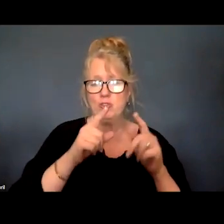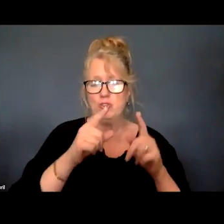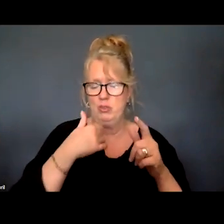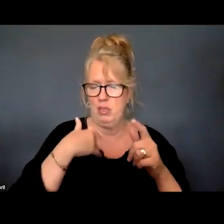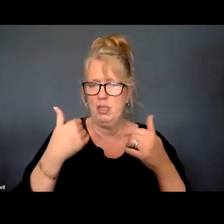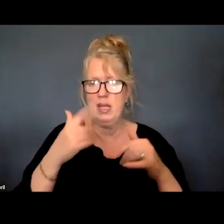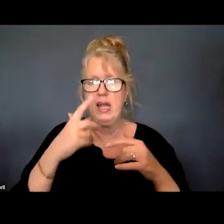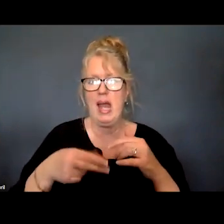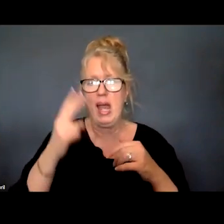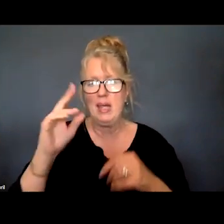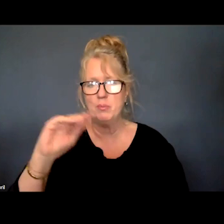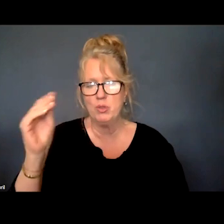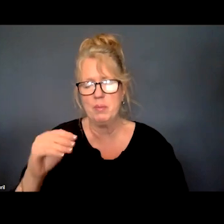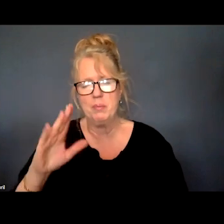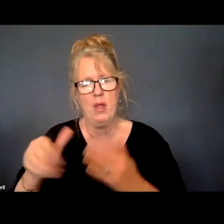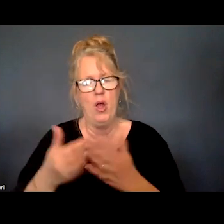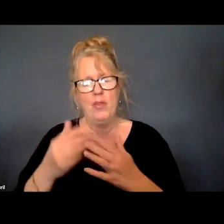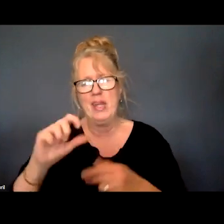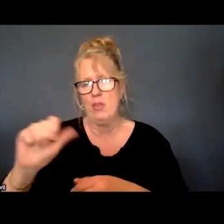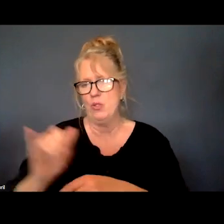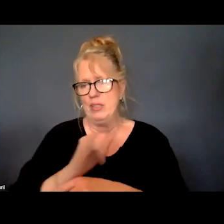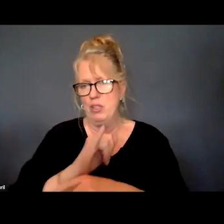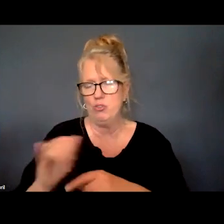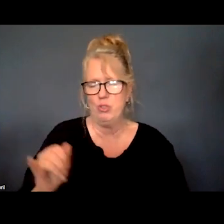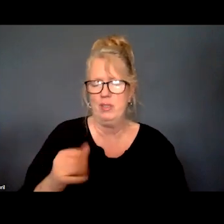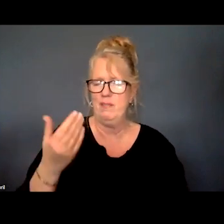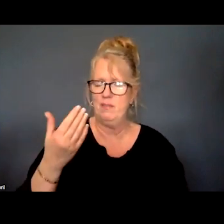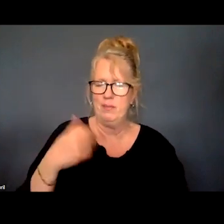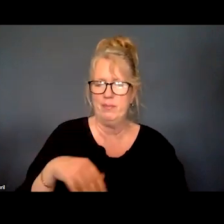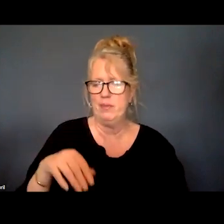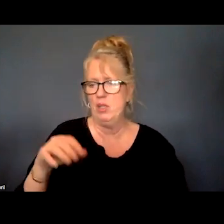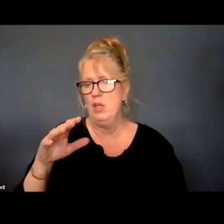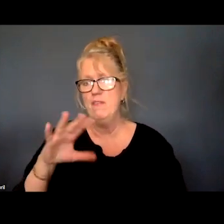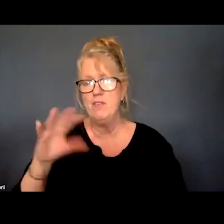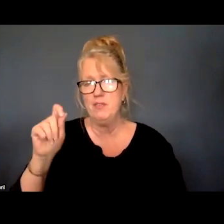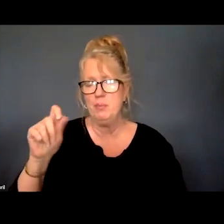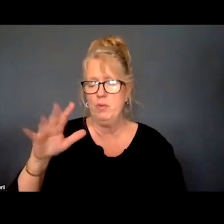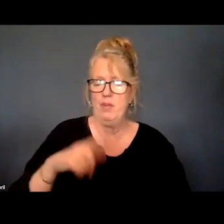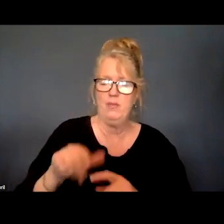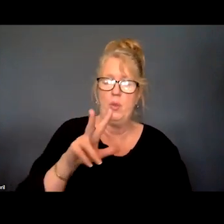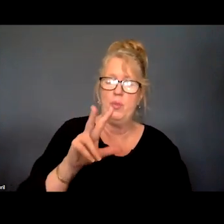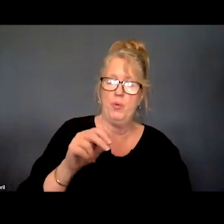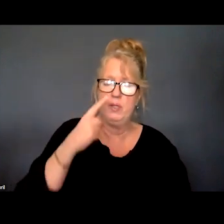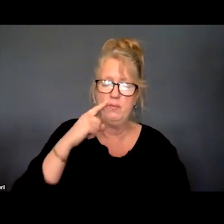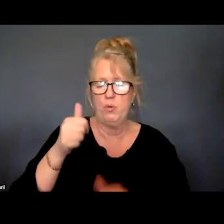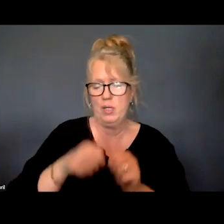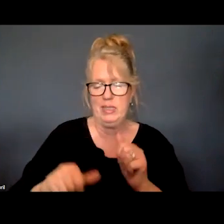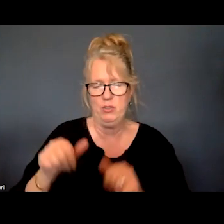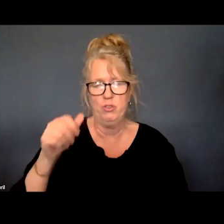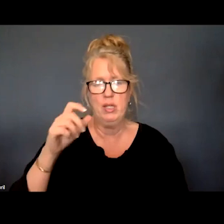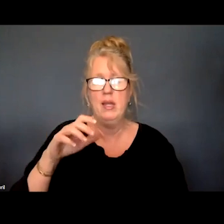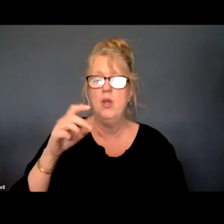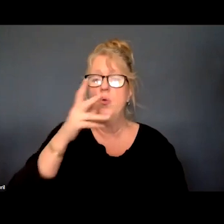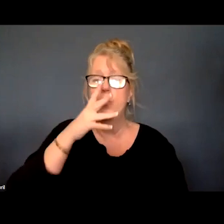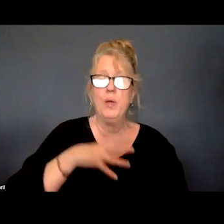rate of suicides compared to all industries combined, 50.5 compared to 30 per 100,000 male workers. For women in